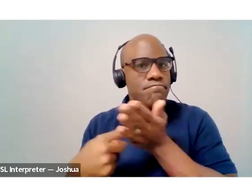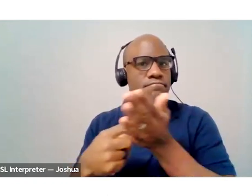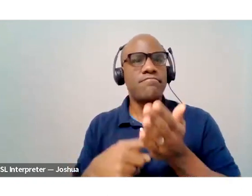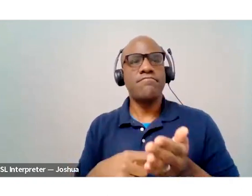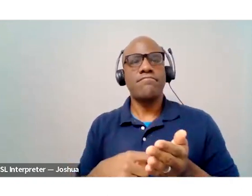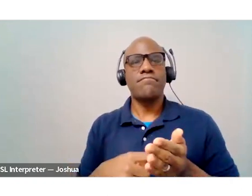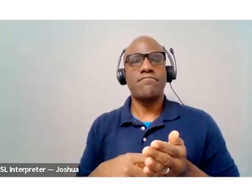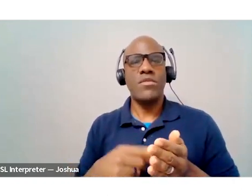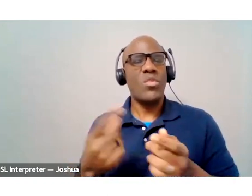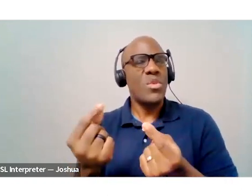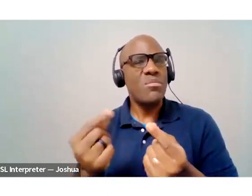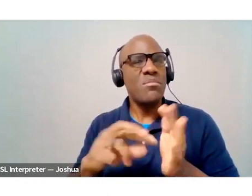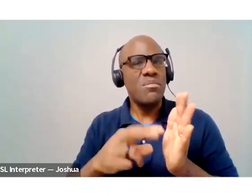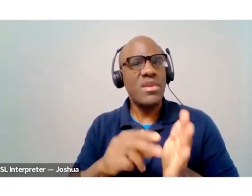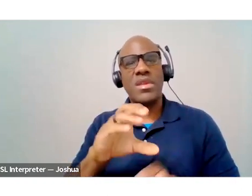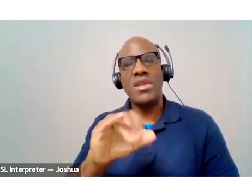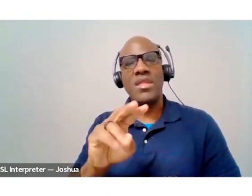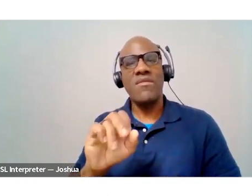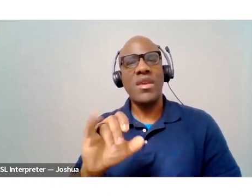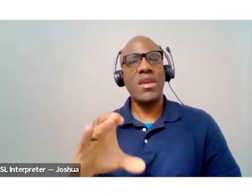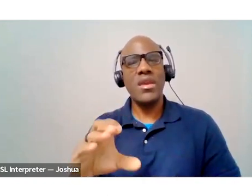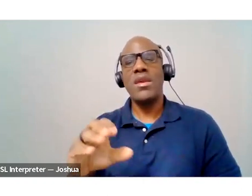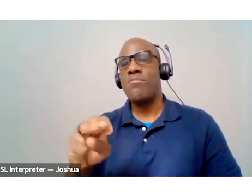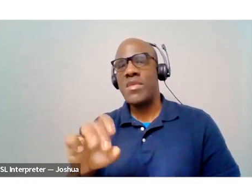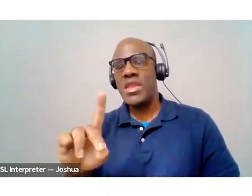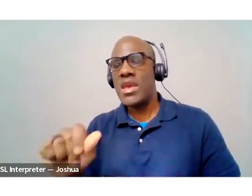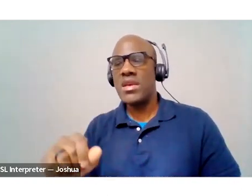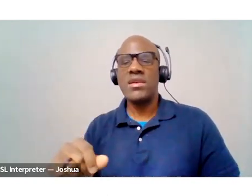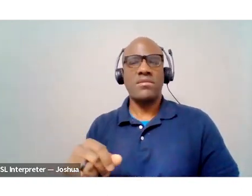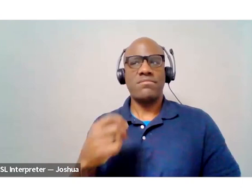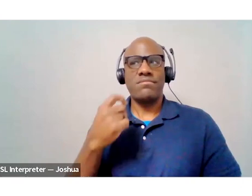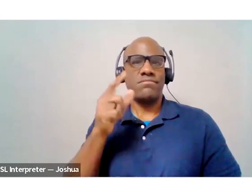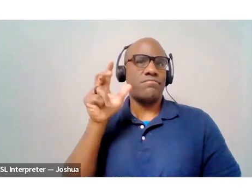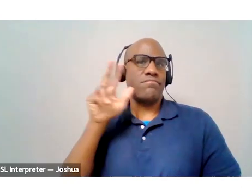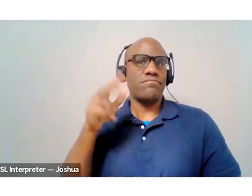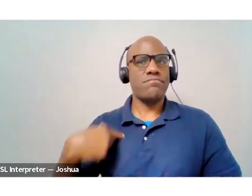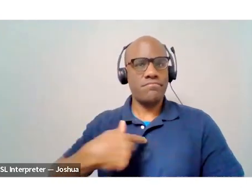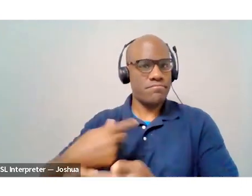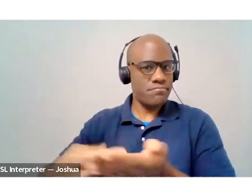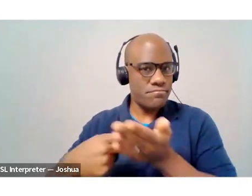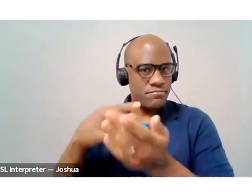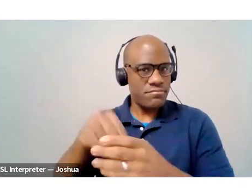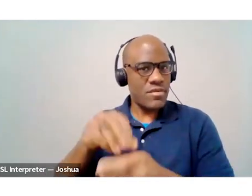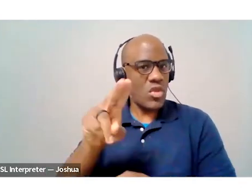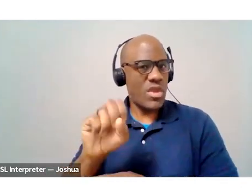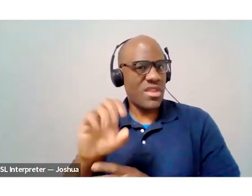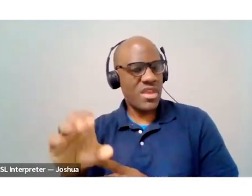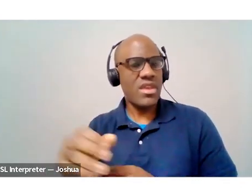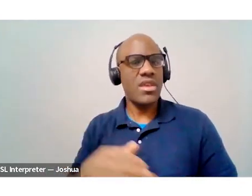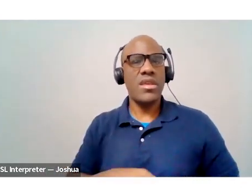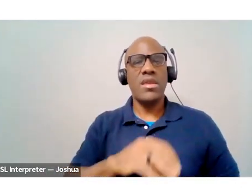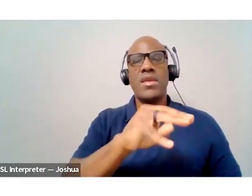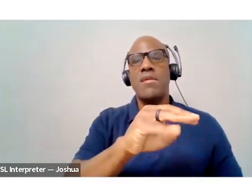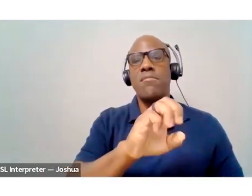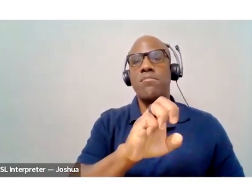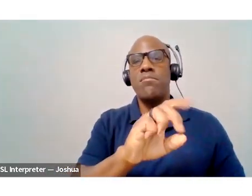media. Media is a plural of medium, so multiple mediums,